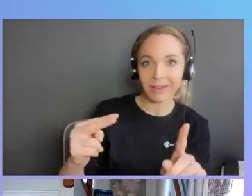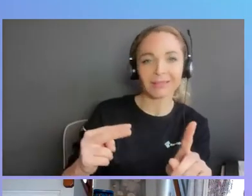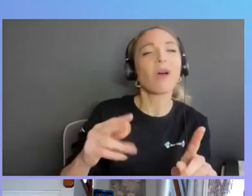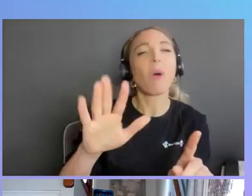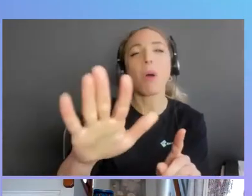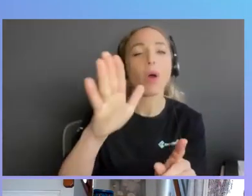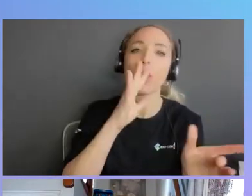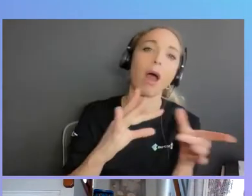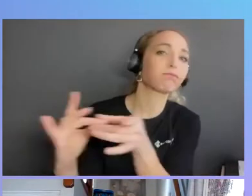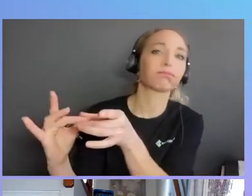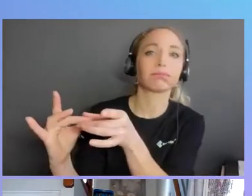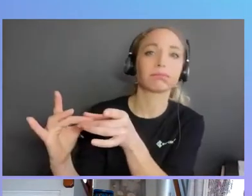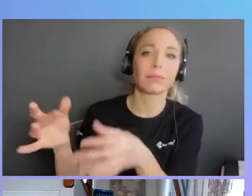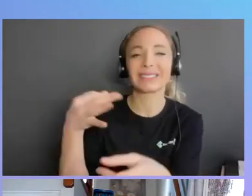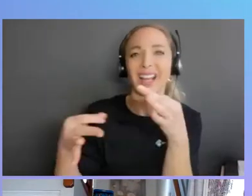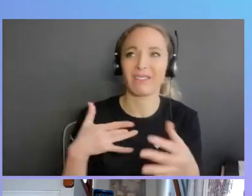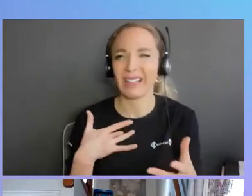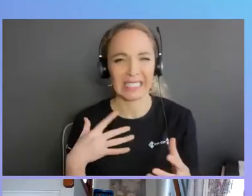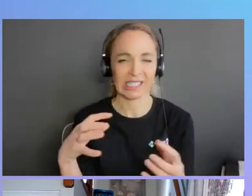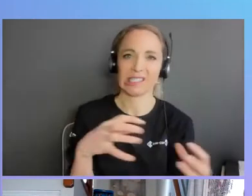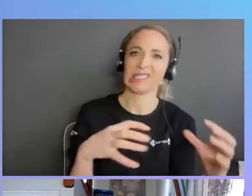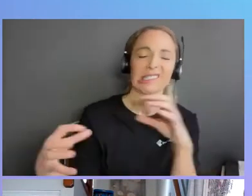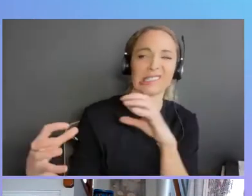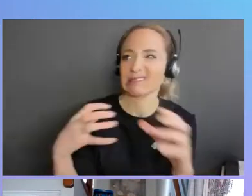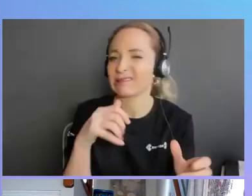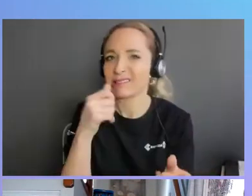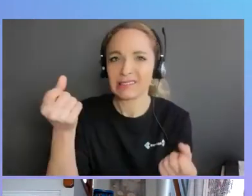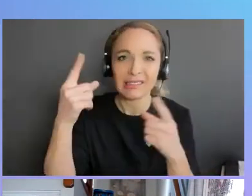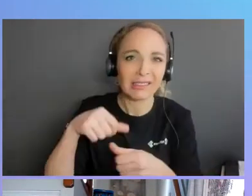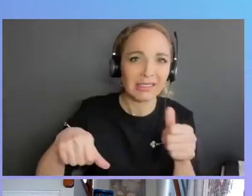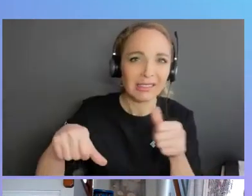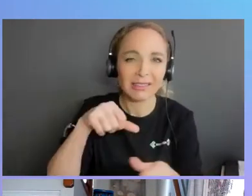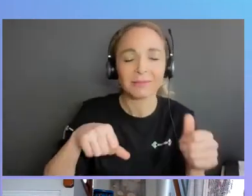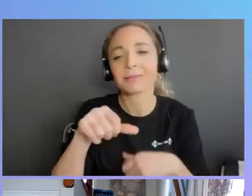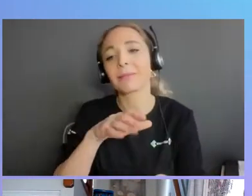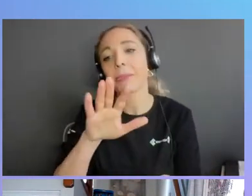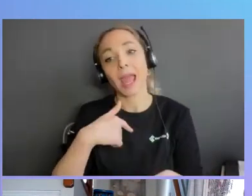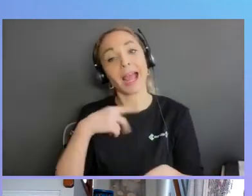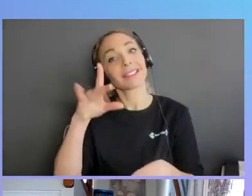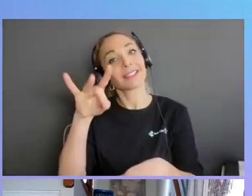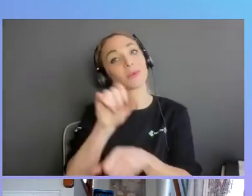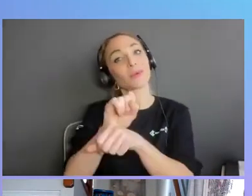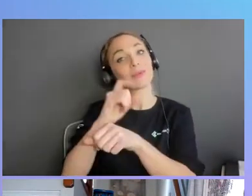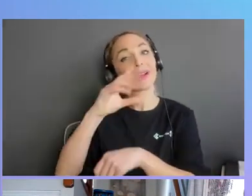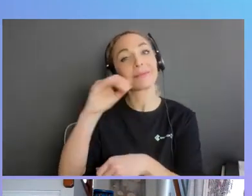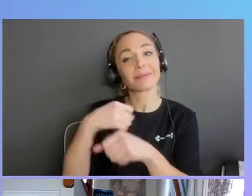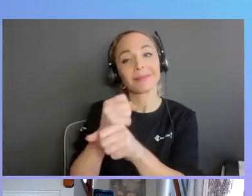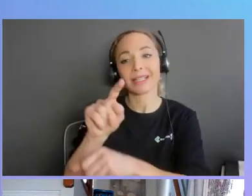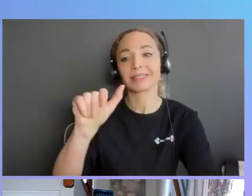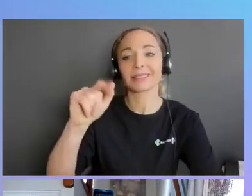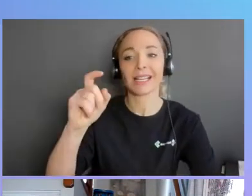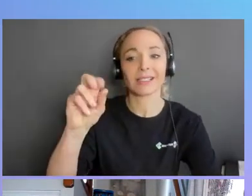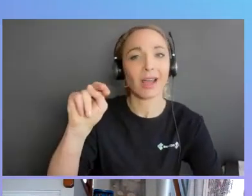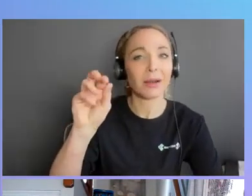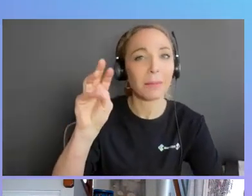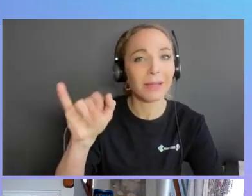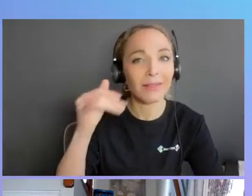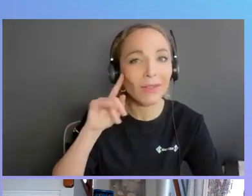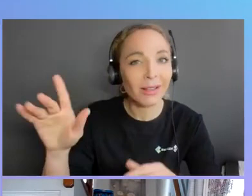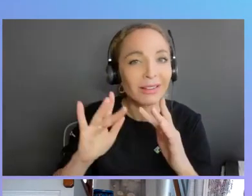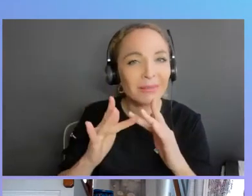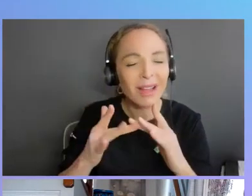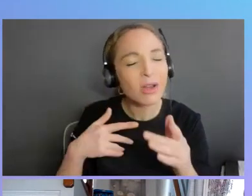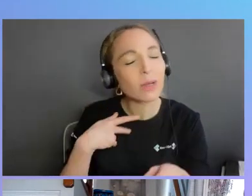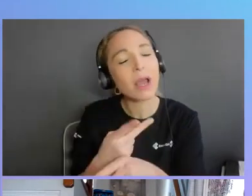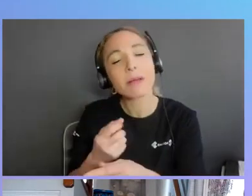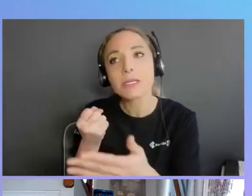example here is I was working with a company to create a taxonomy for their intranet. And we kept banging into resistance,